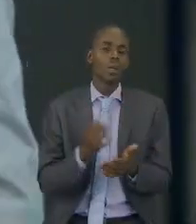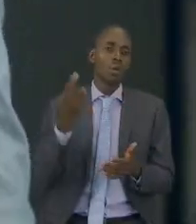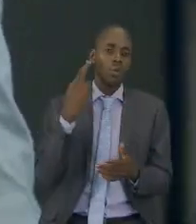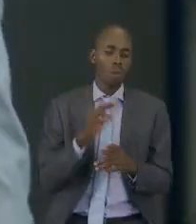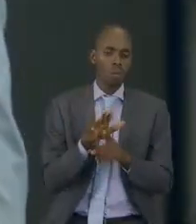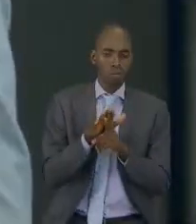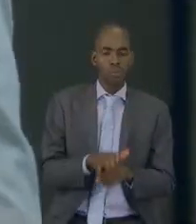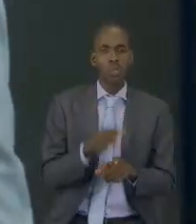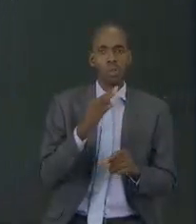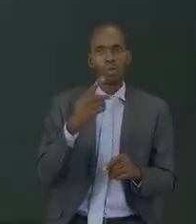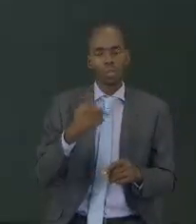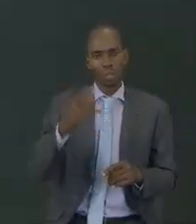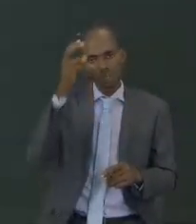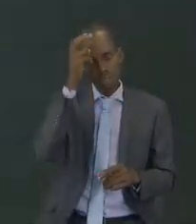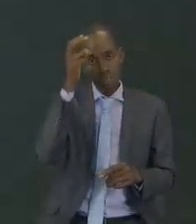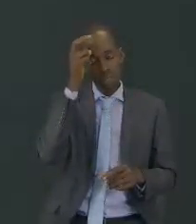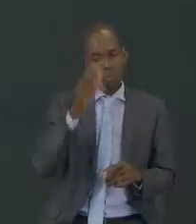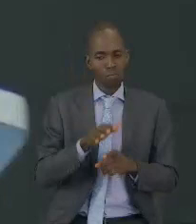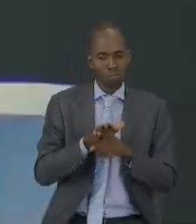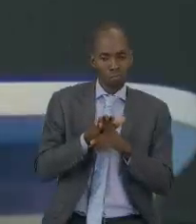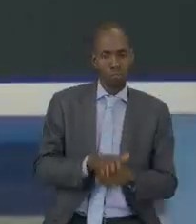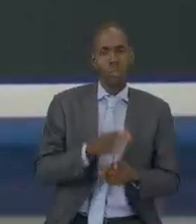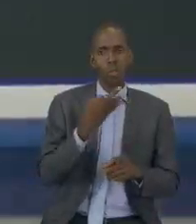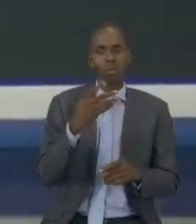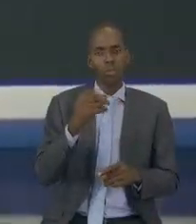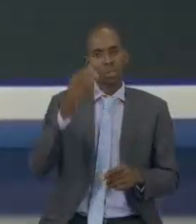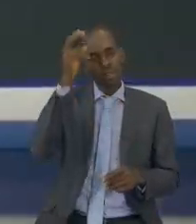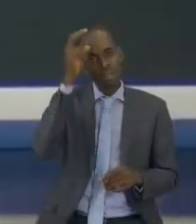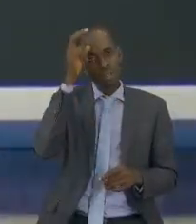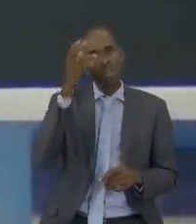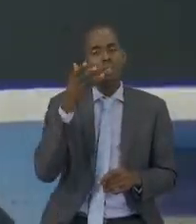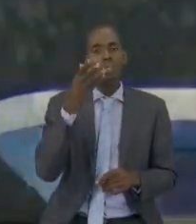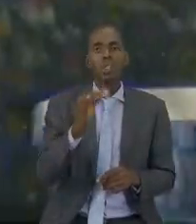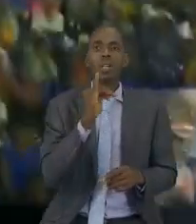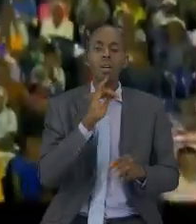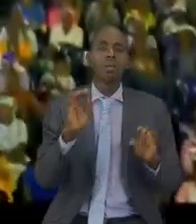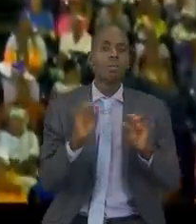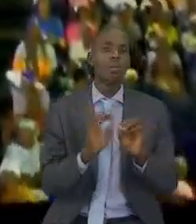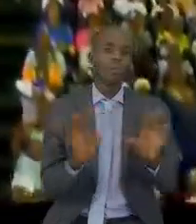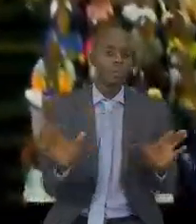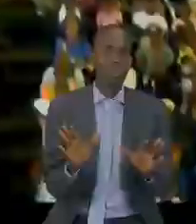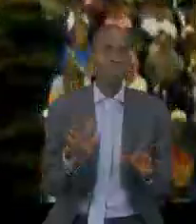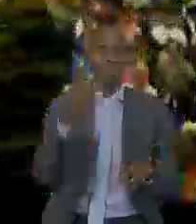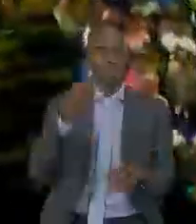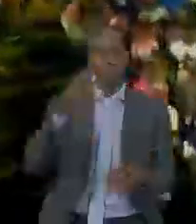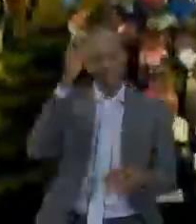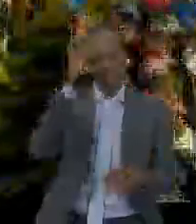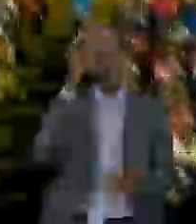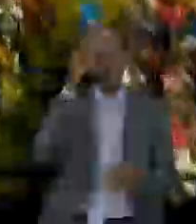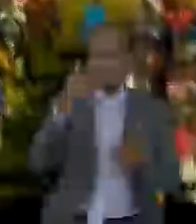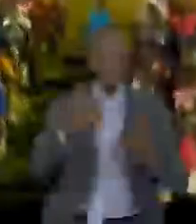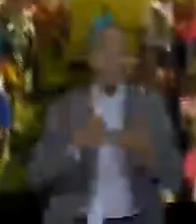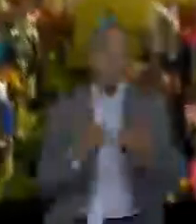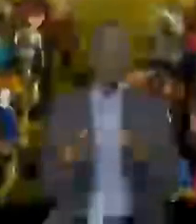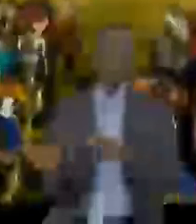of the devil. Oppressed of the devil. There is nothing the devil has